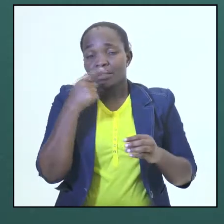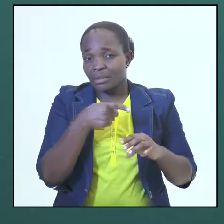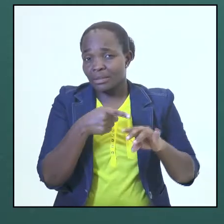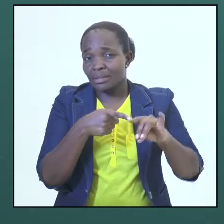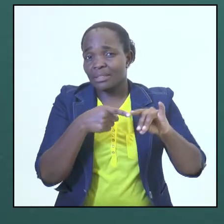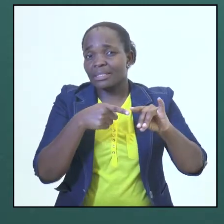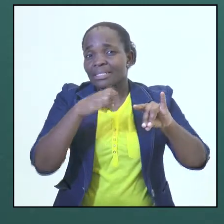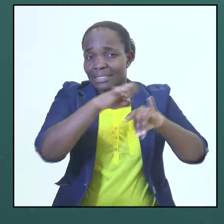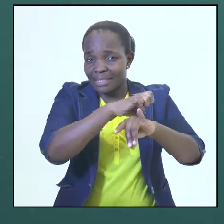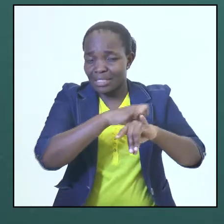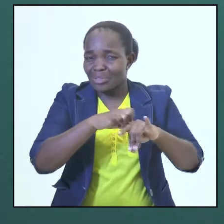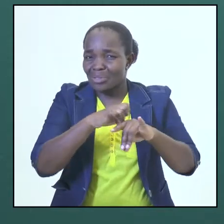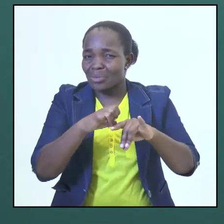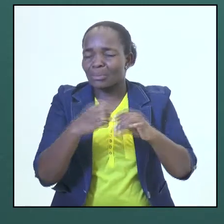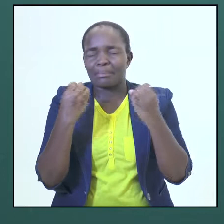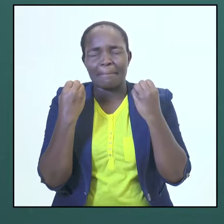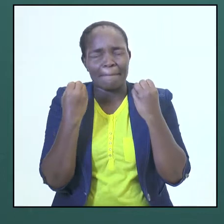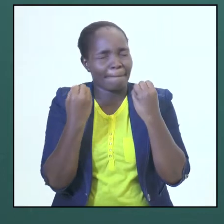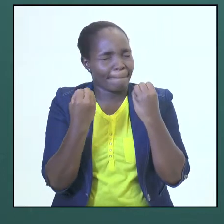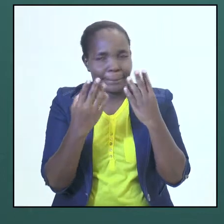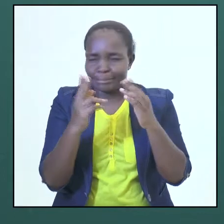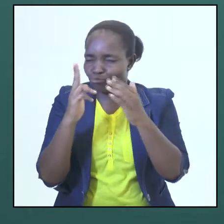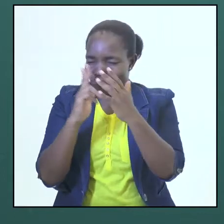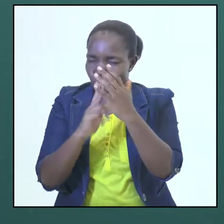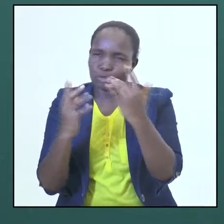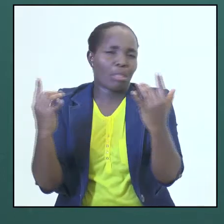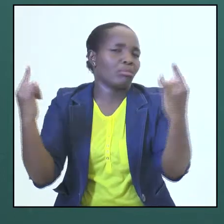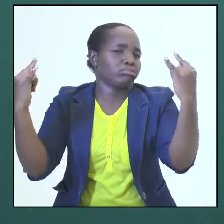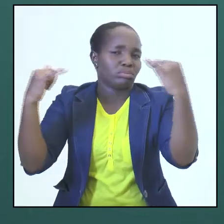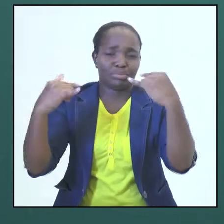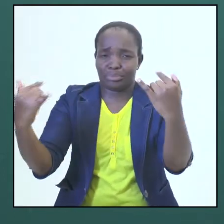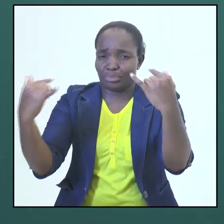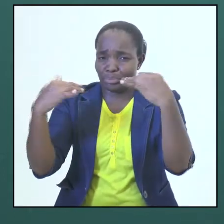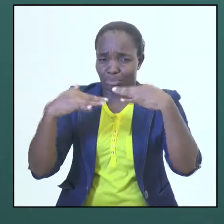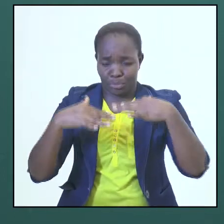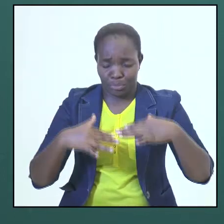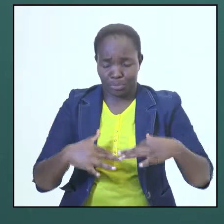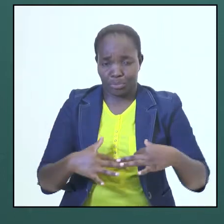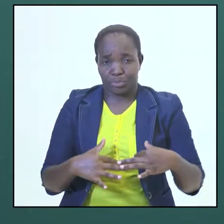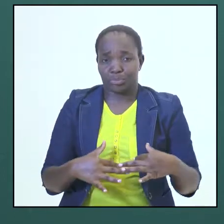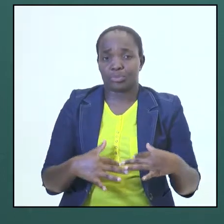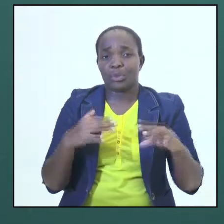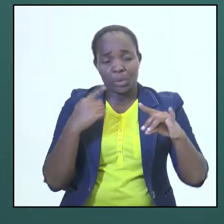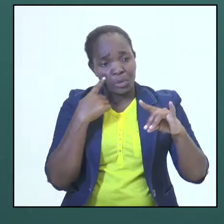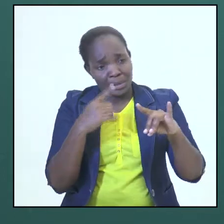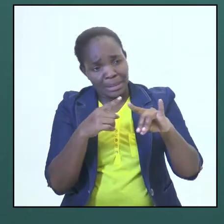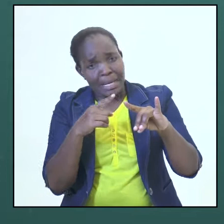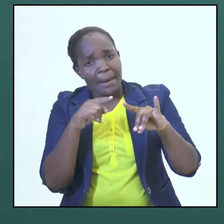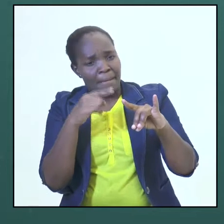attracts thousands of tourists to this country. They pay a lot of money in order to see animals in a natural